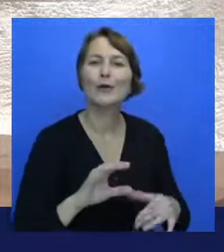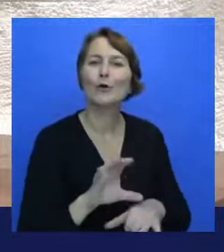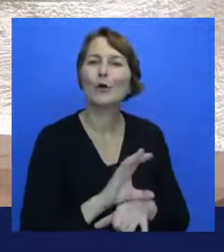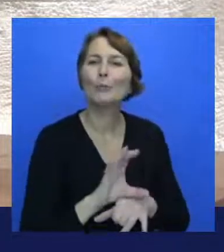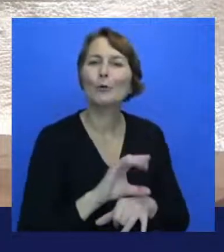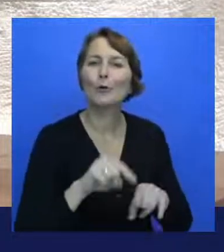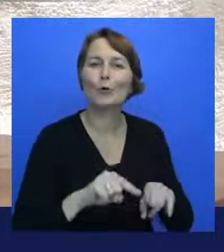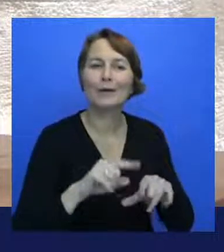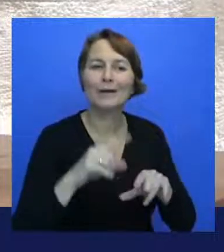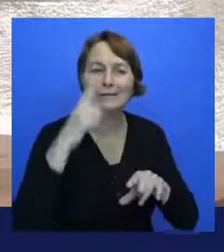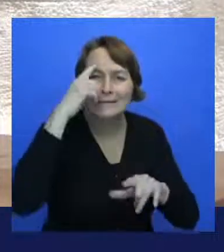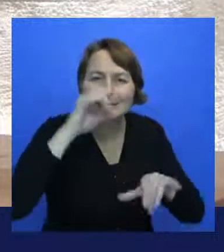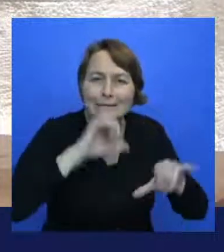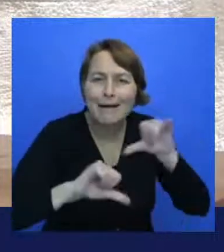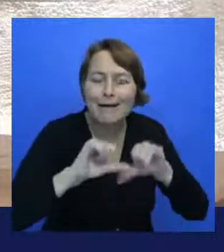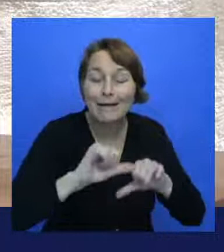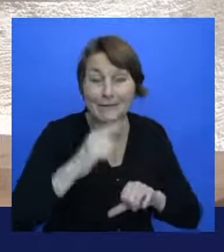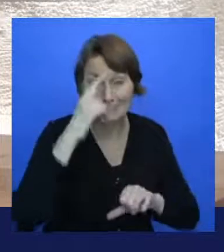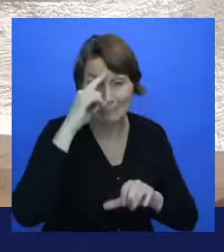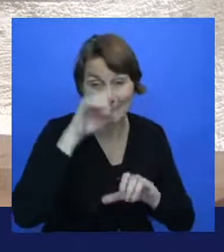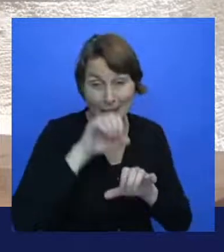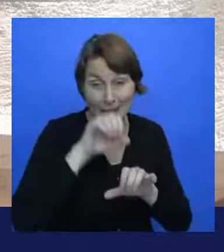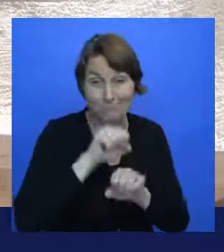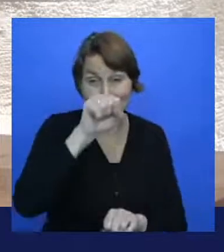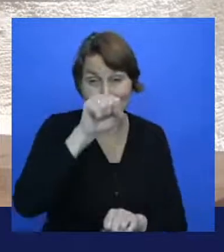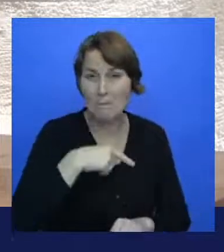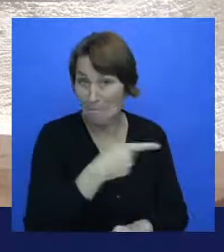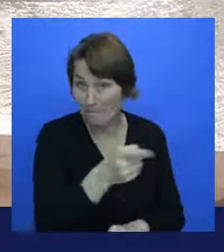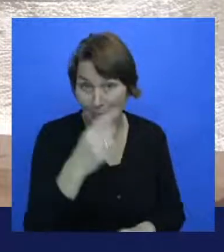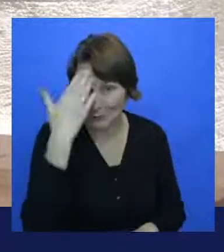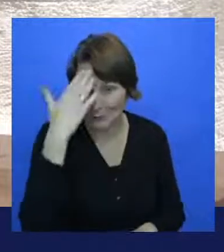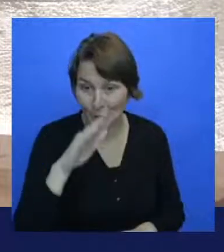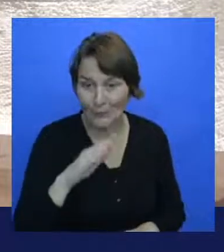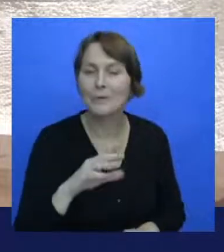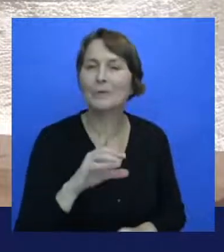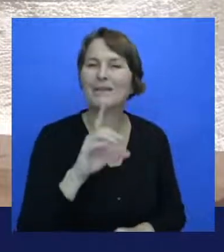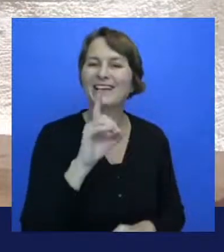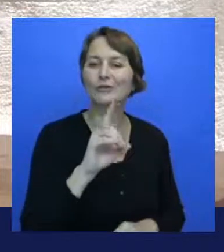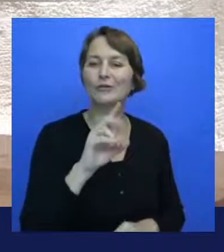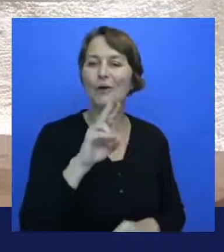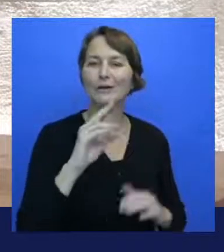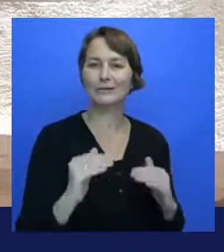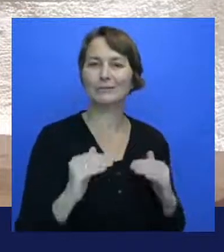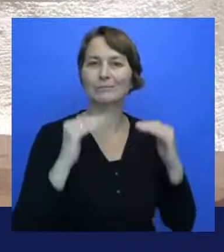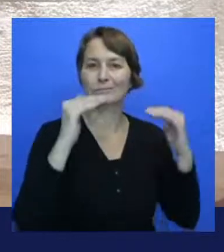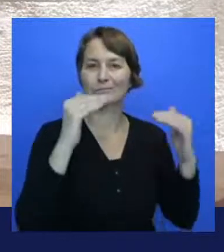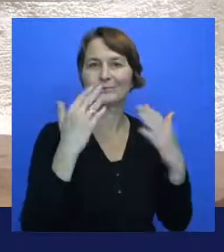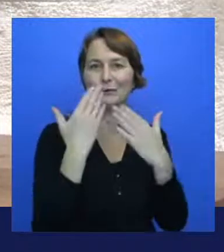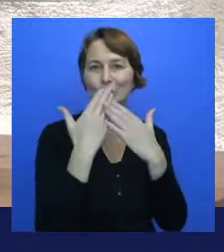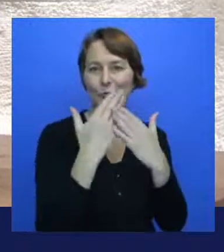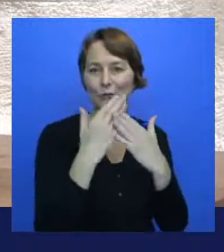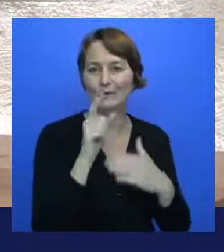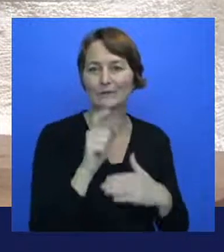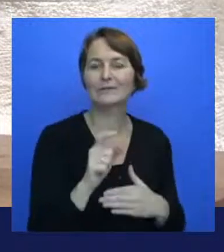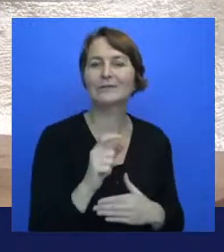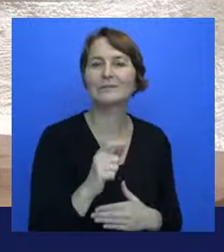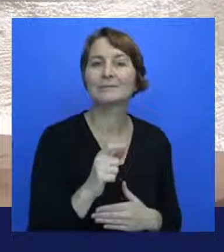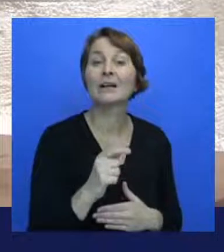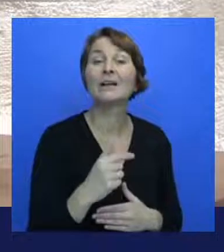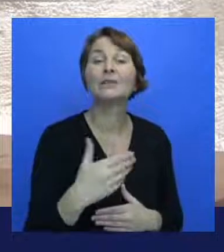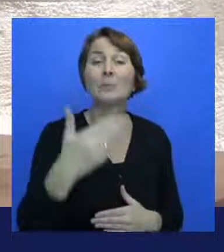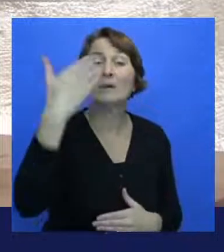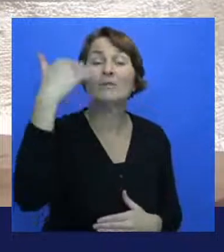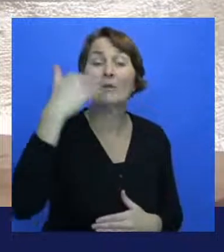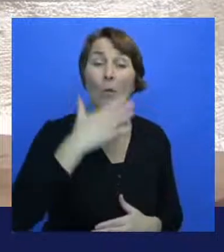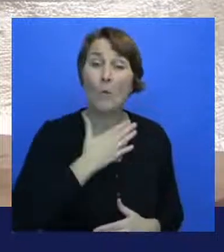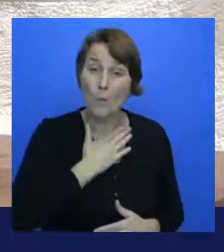doctoral student, and I studied machine learning when the NEETs were kind of still in charge, and my models were